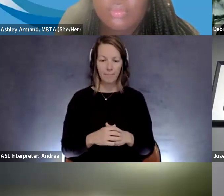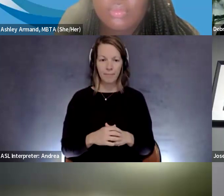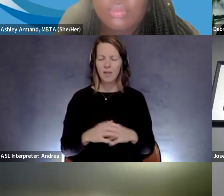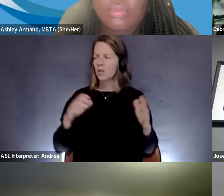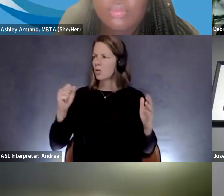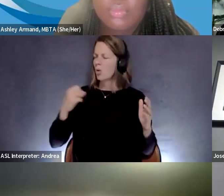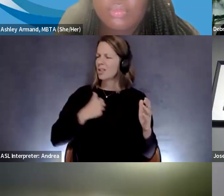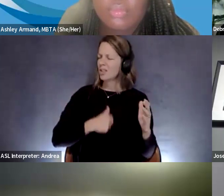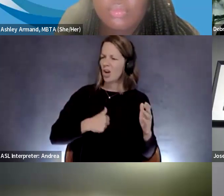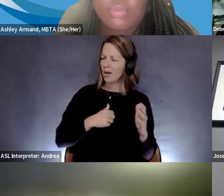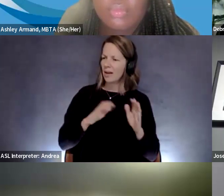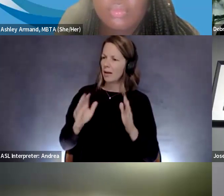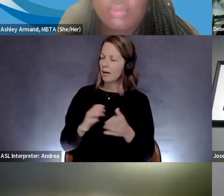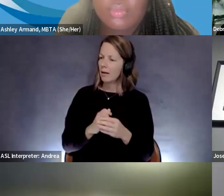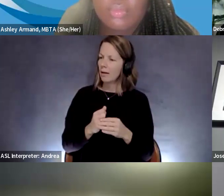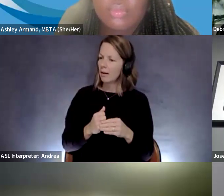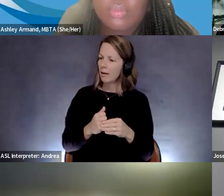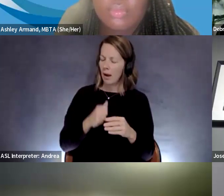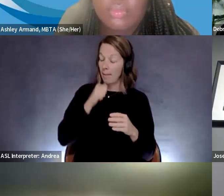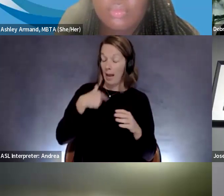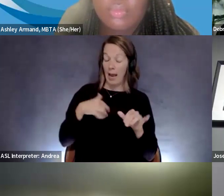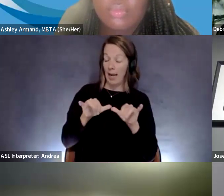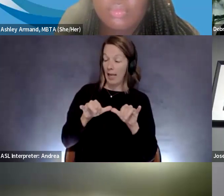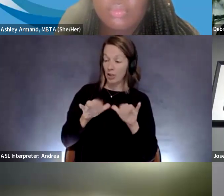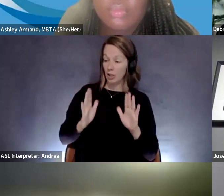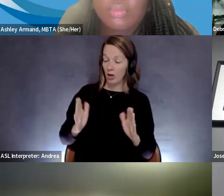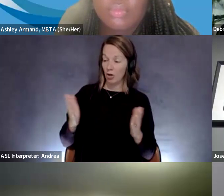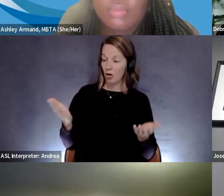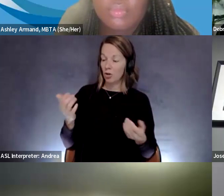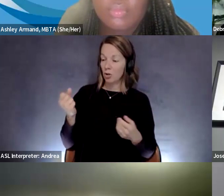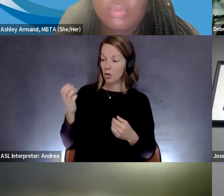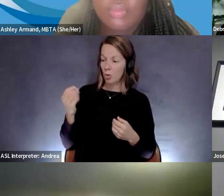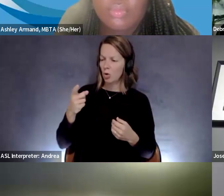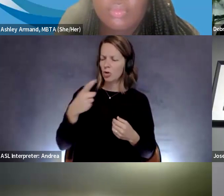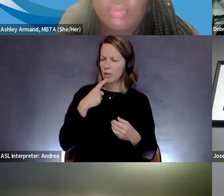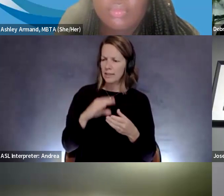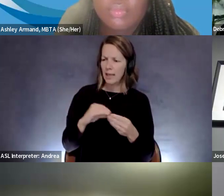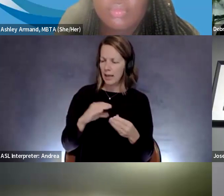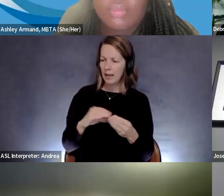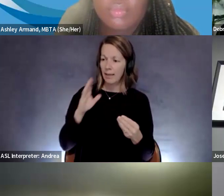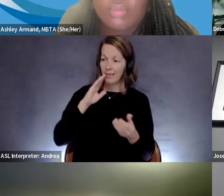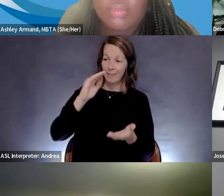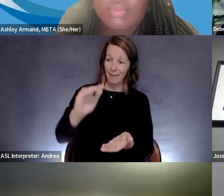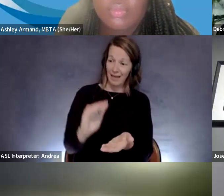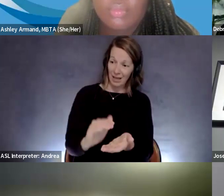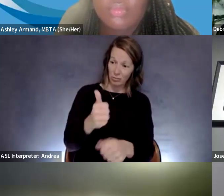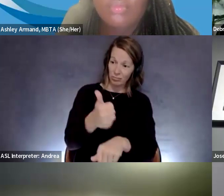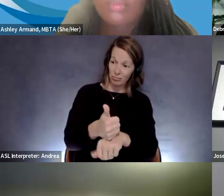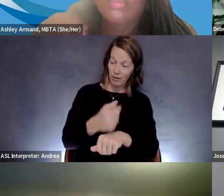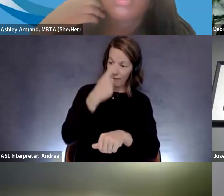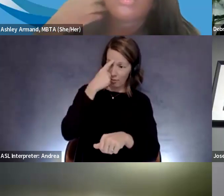sorry, I'm not an engineer. So you're saying that the mitigations that you have in place